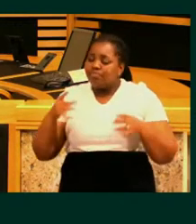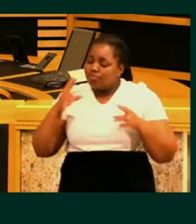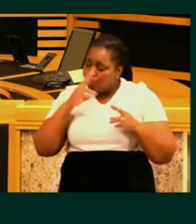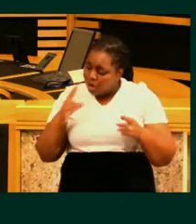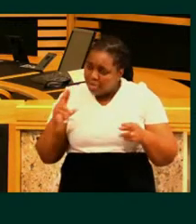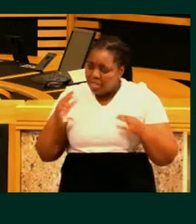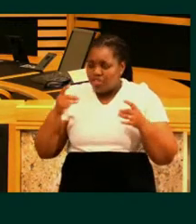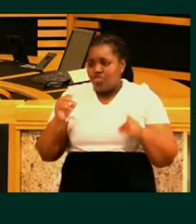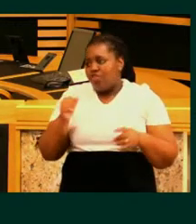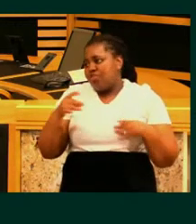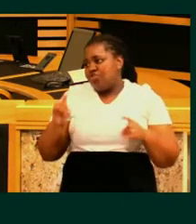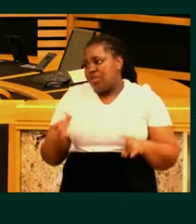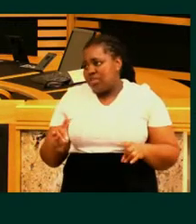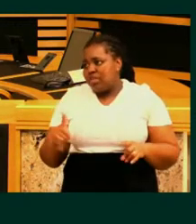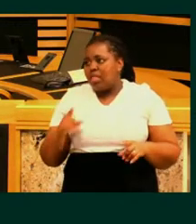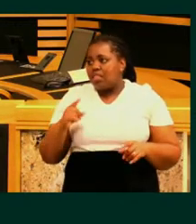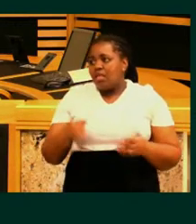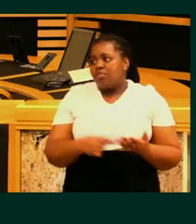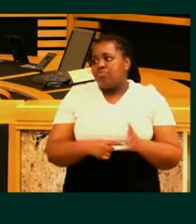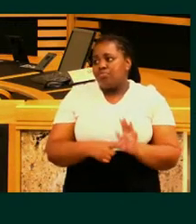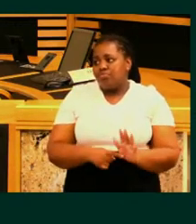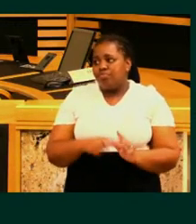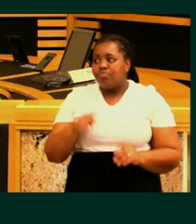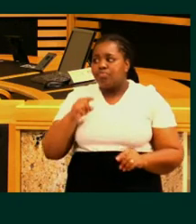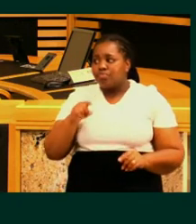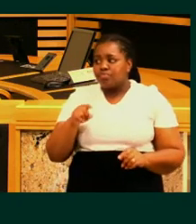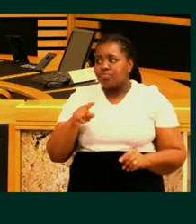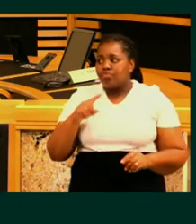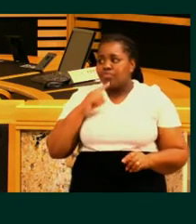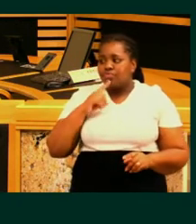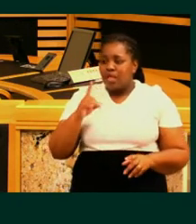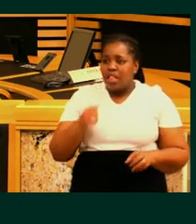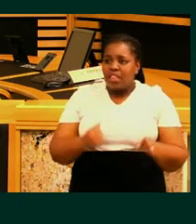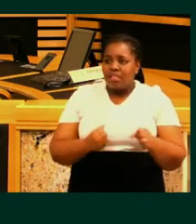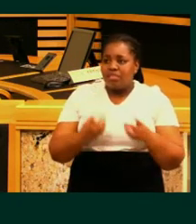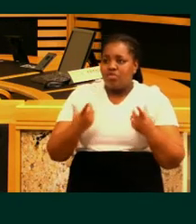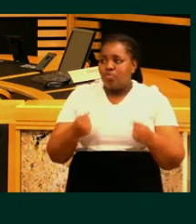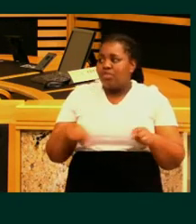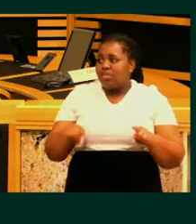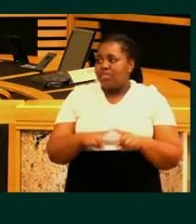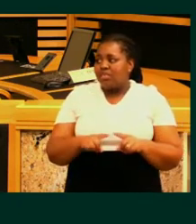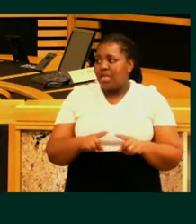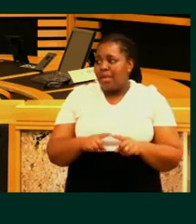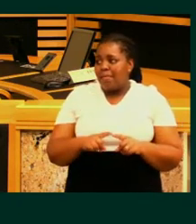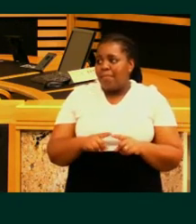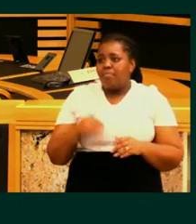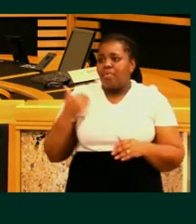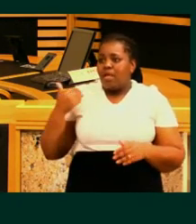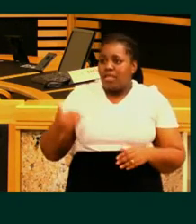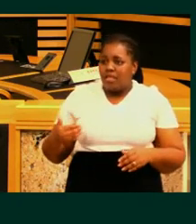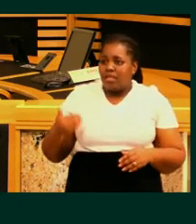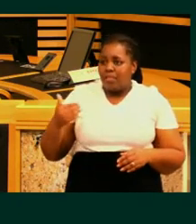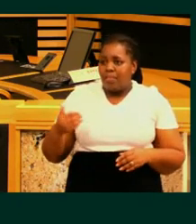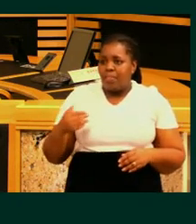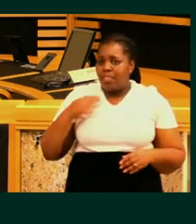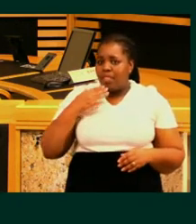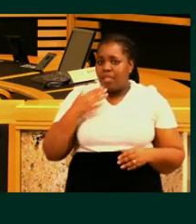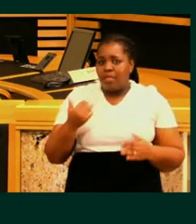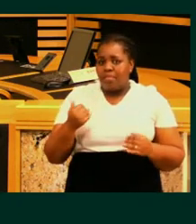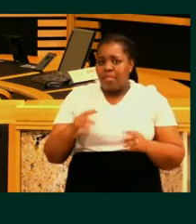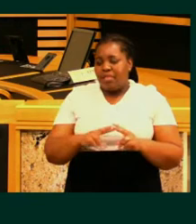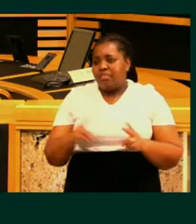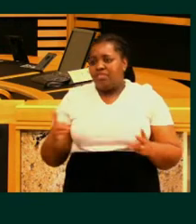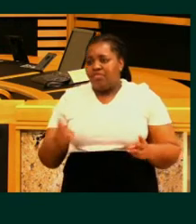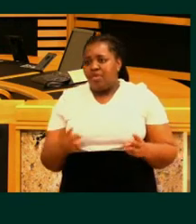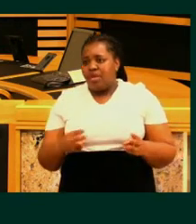chairs the definition of Madness is doing the same thing over and over again and expecting different results